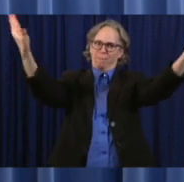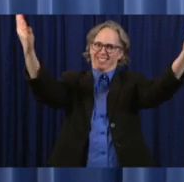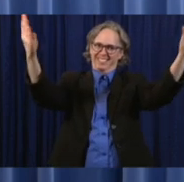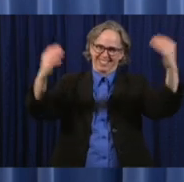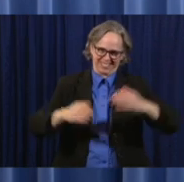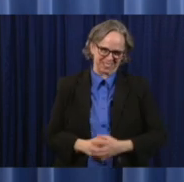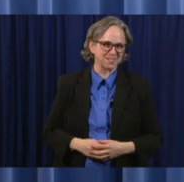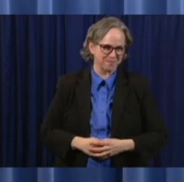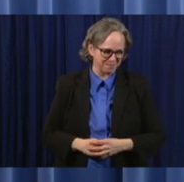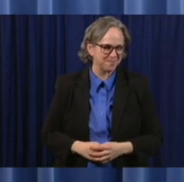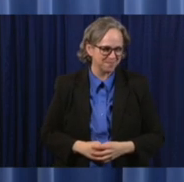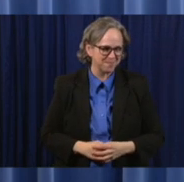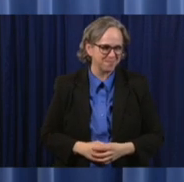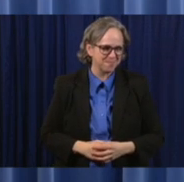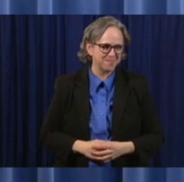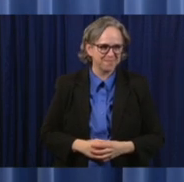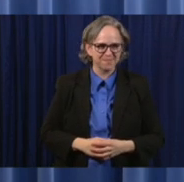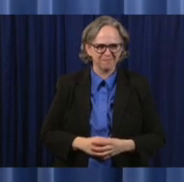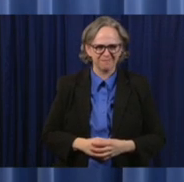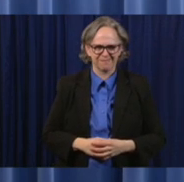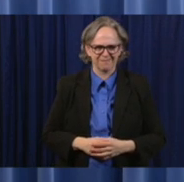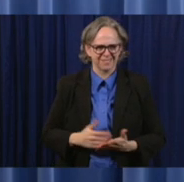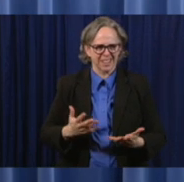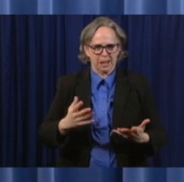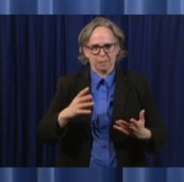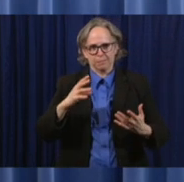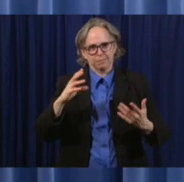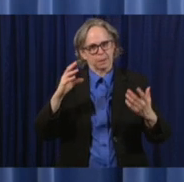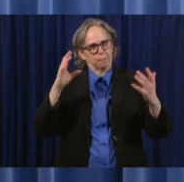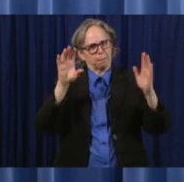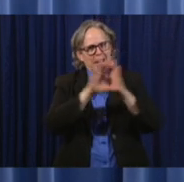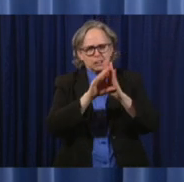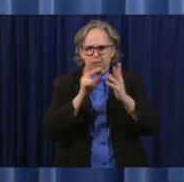we got some great pictures. John and